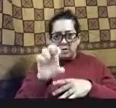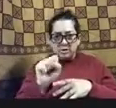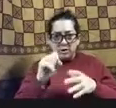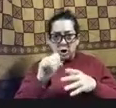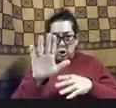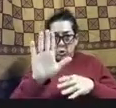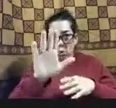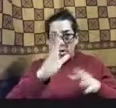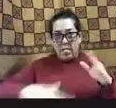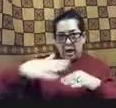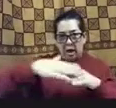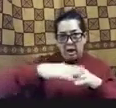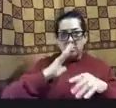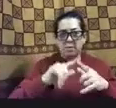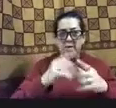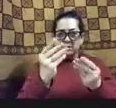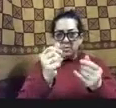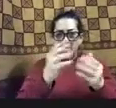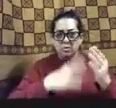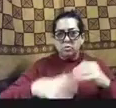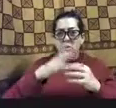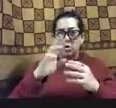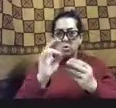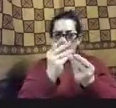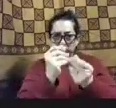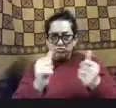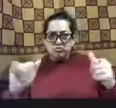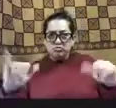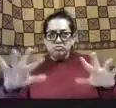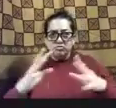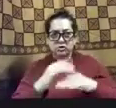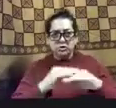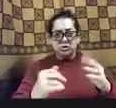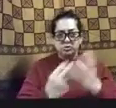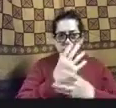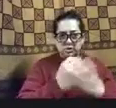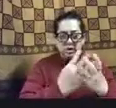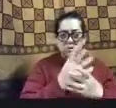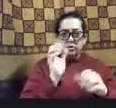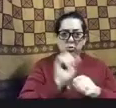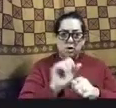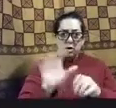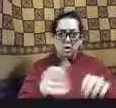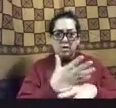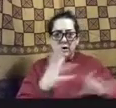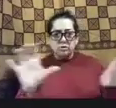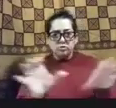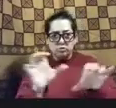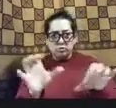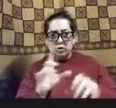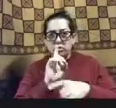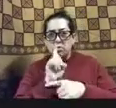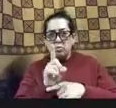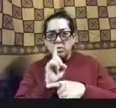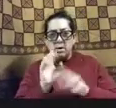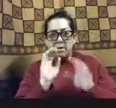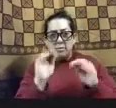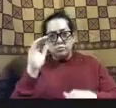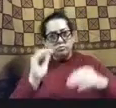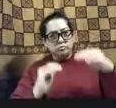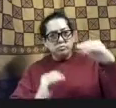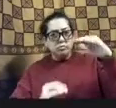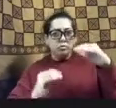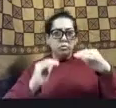land. I mean, talk about some of the soil regeneration work and other things that you guys are doing that really puts you in balance with